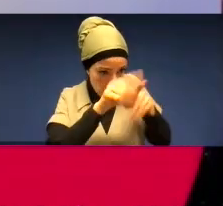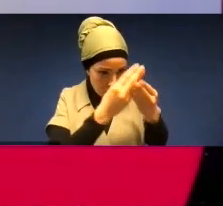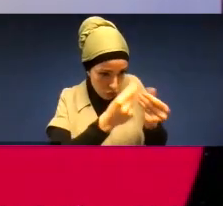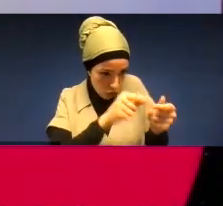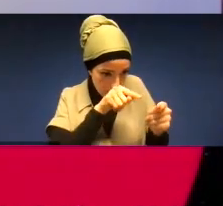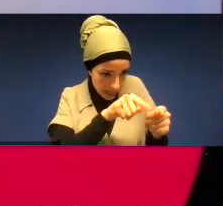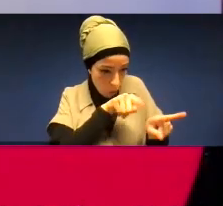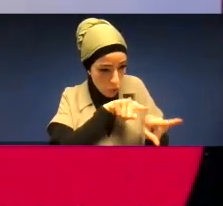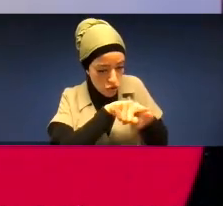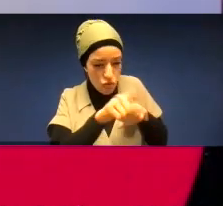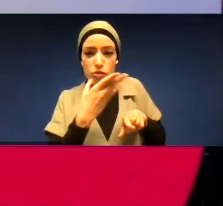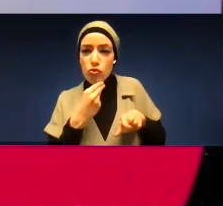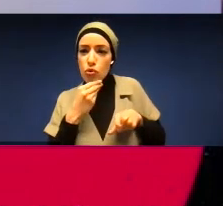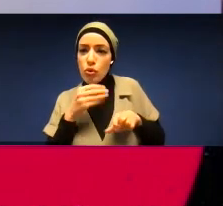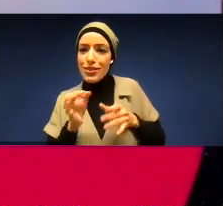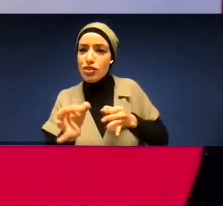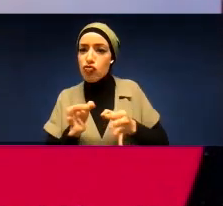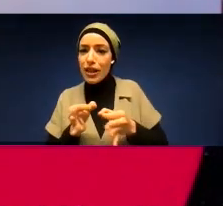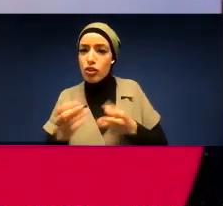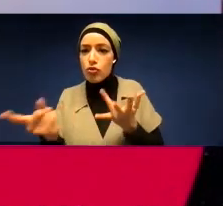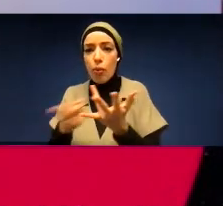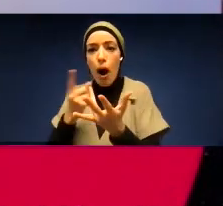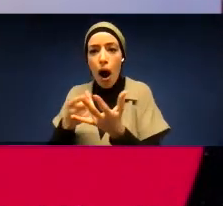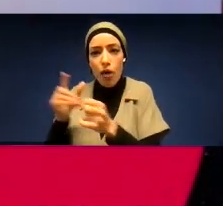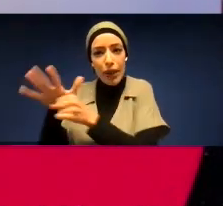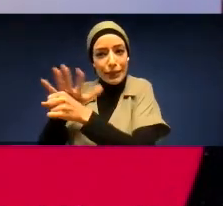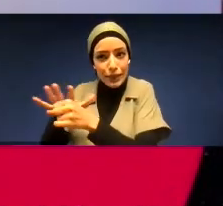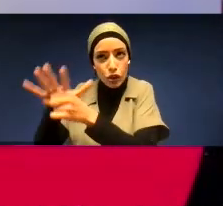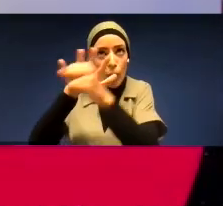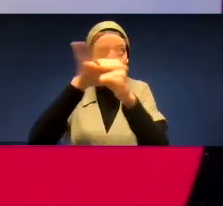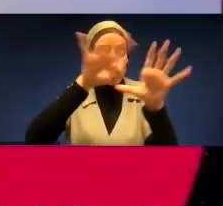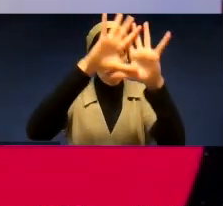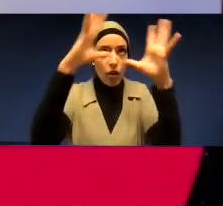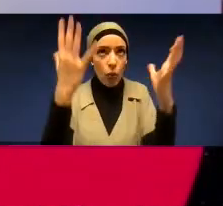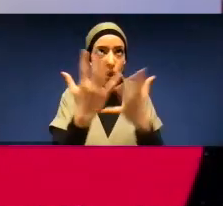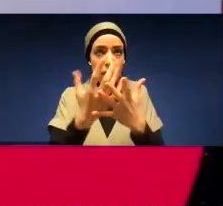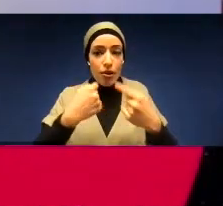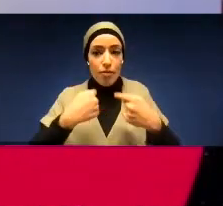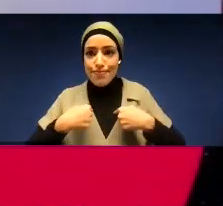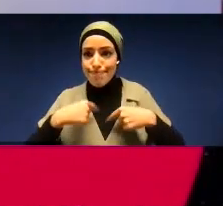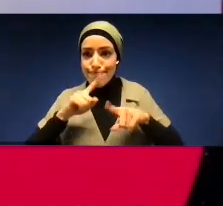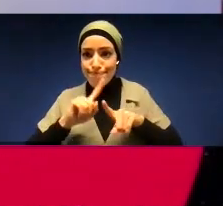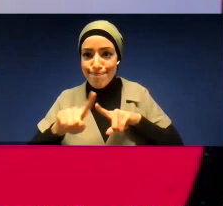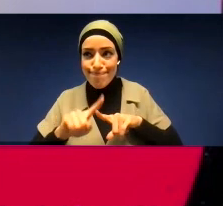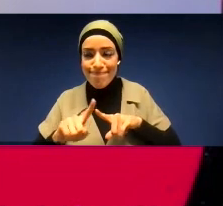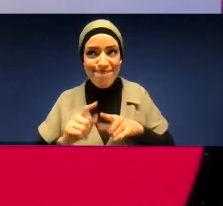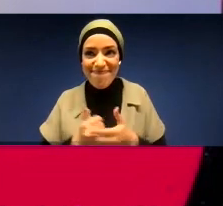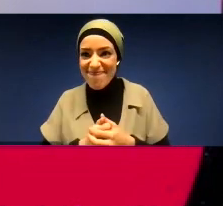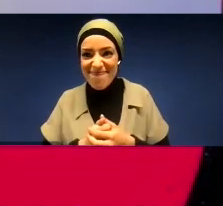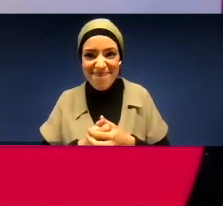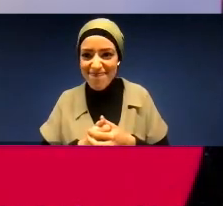existing strategies from other contexts? I unfortunately don't have the answers, but the hope is that